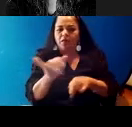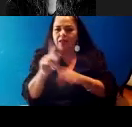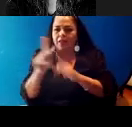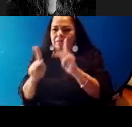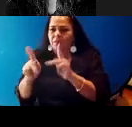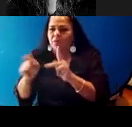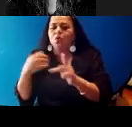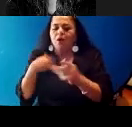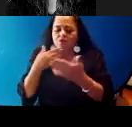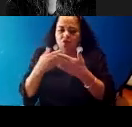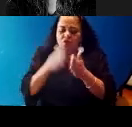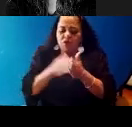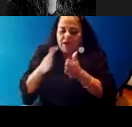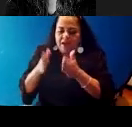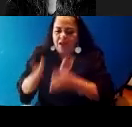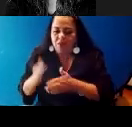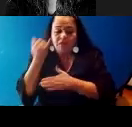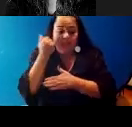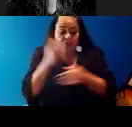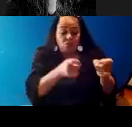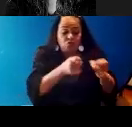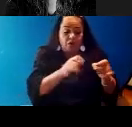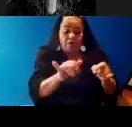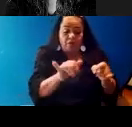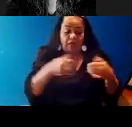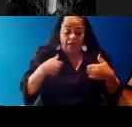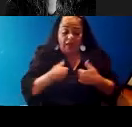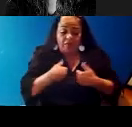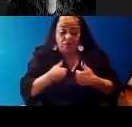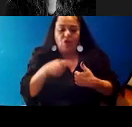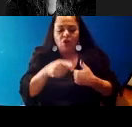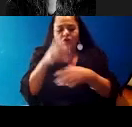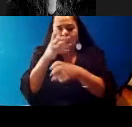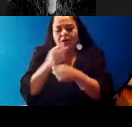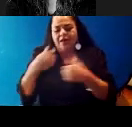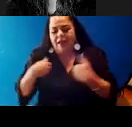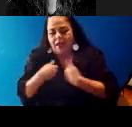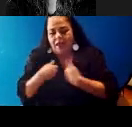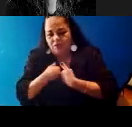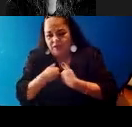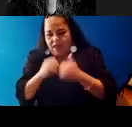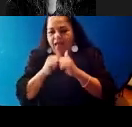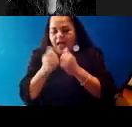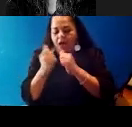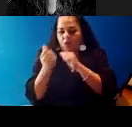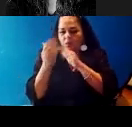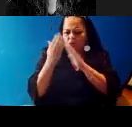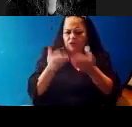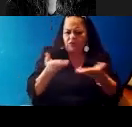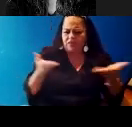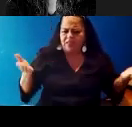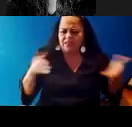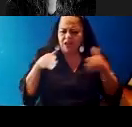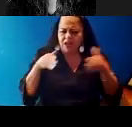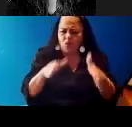neighbors. When you treat people like animals, you get animals, right? And so just thinking about how we approach these things in ways